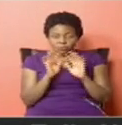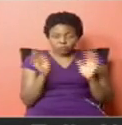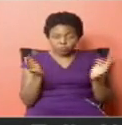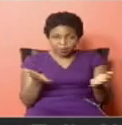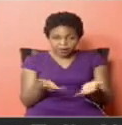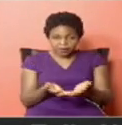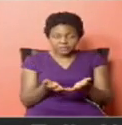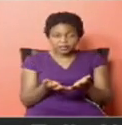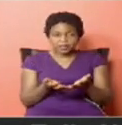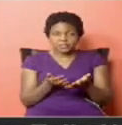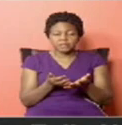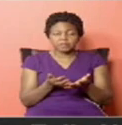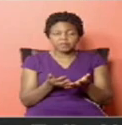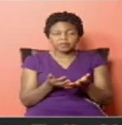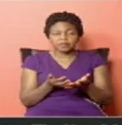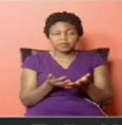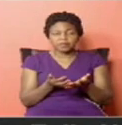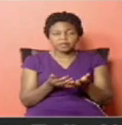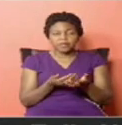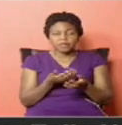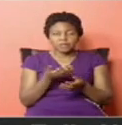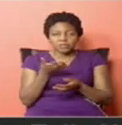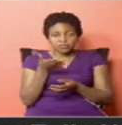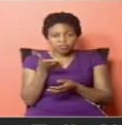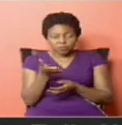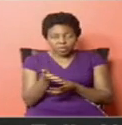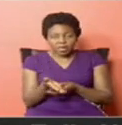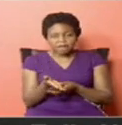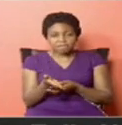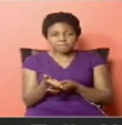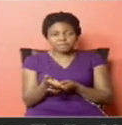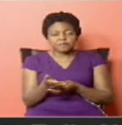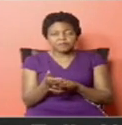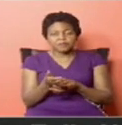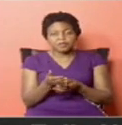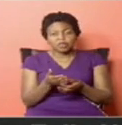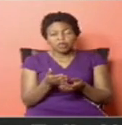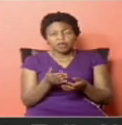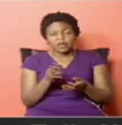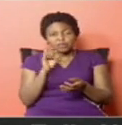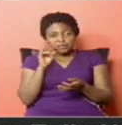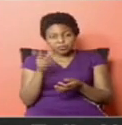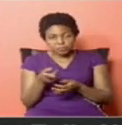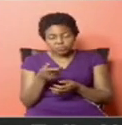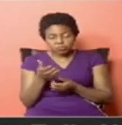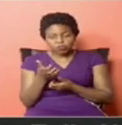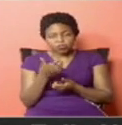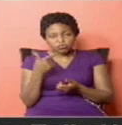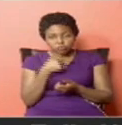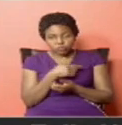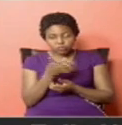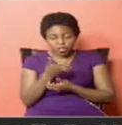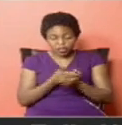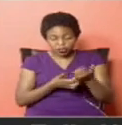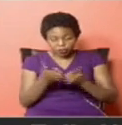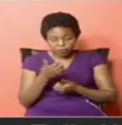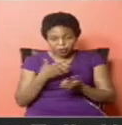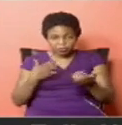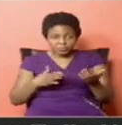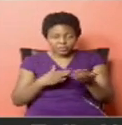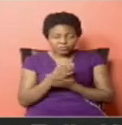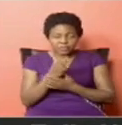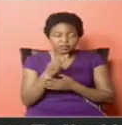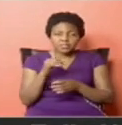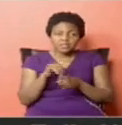field presences to have a strong bearing on economic, social, and cultural rights into the 2021